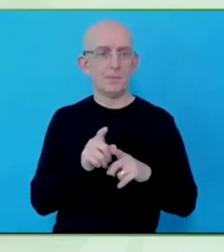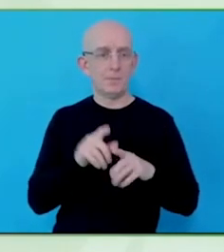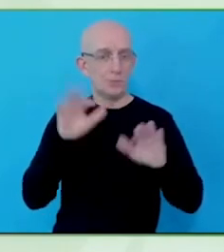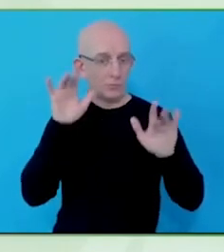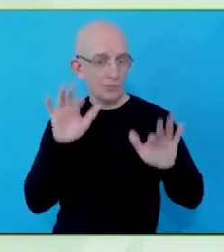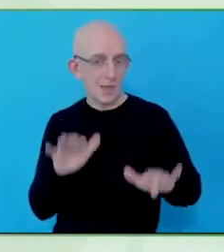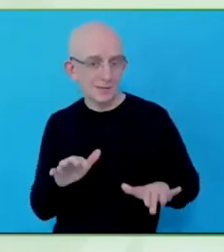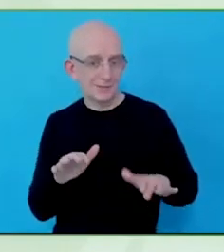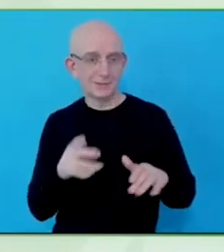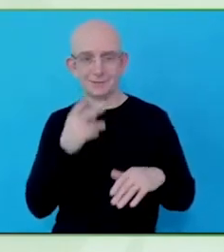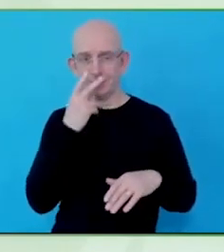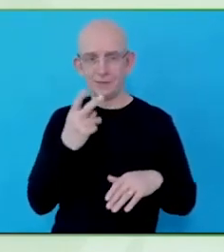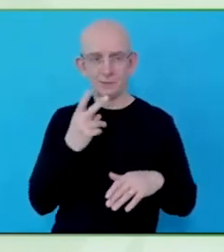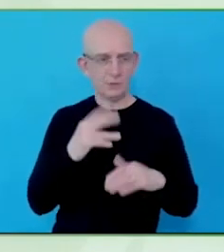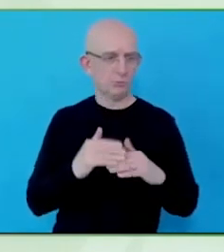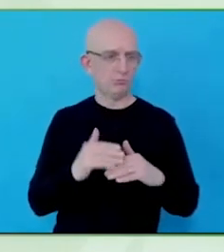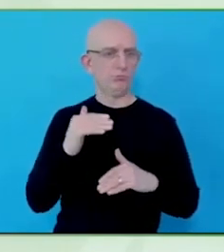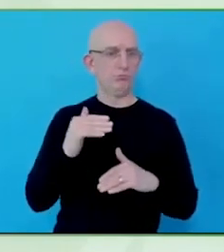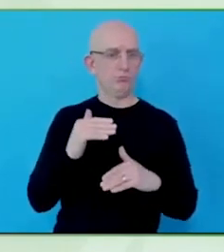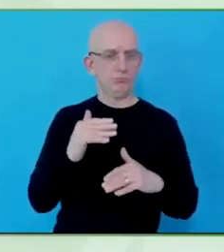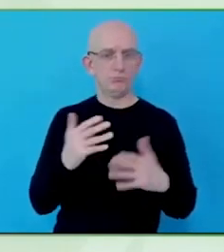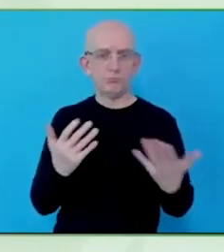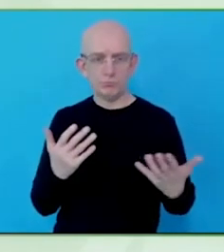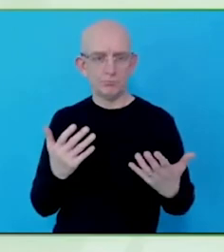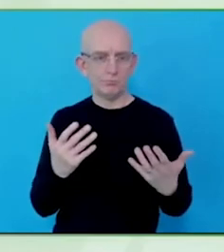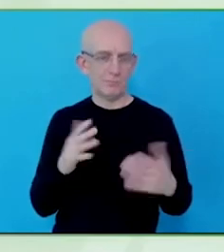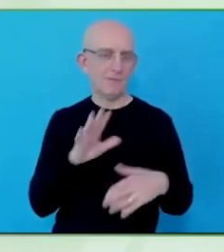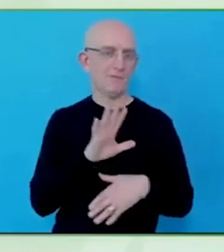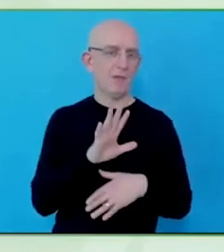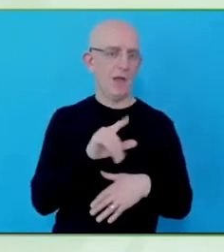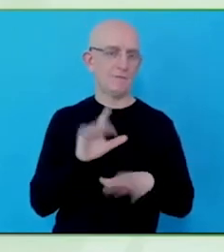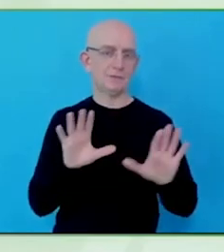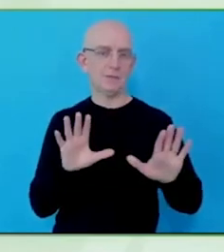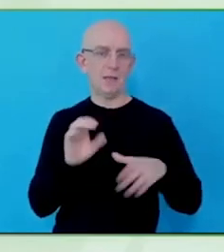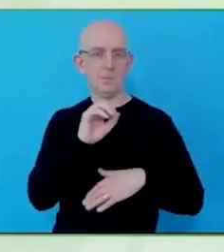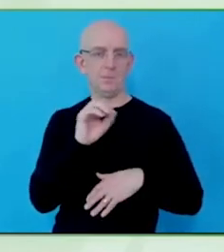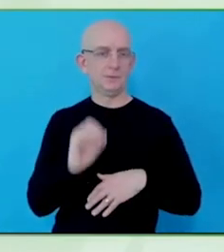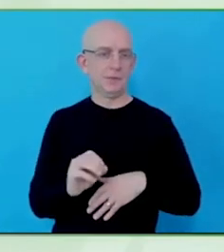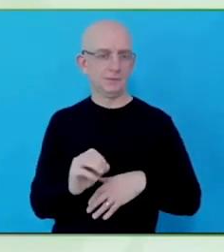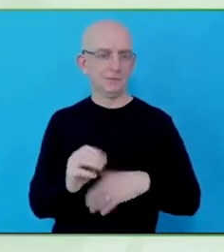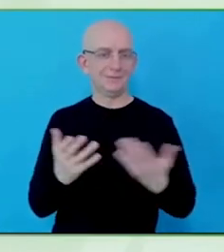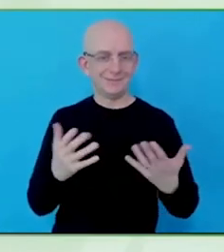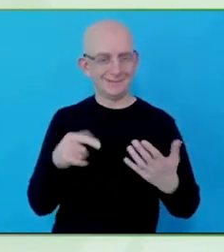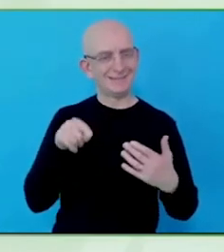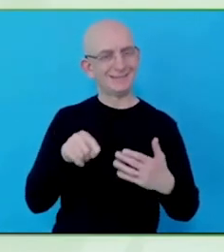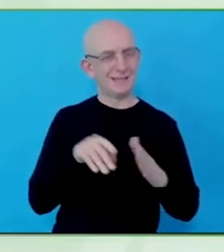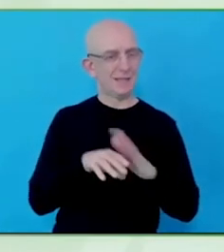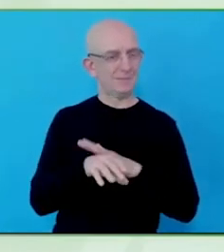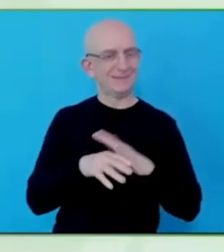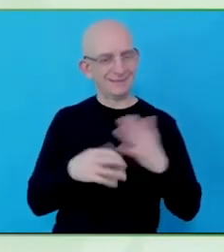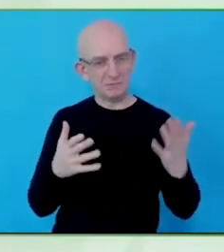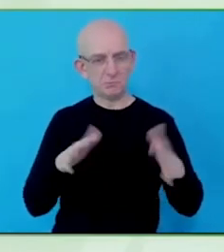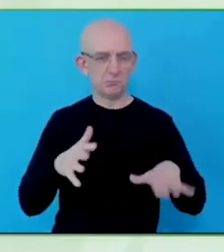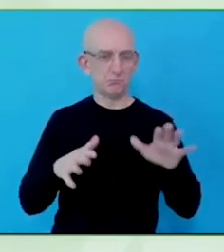how many do you use, Lionel? How many do you use, Wilfried? And then in particular, older citizens, you know,